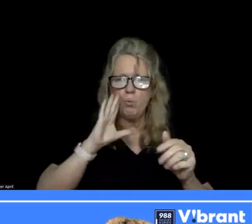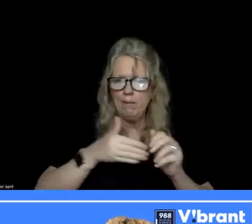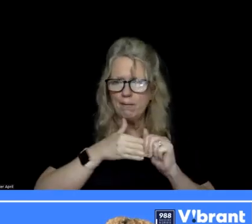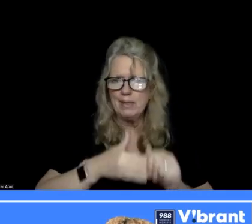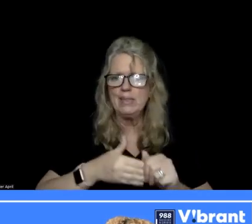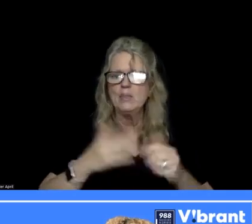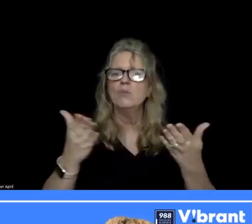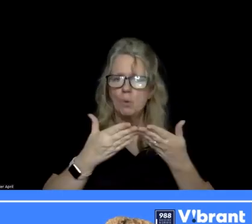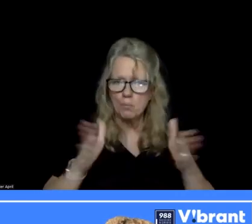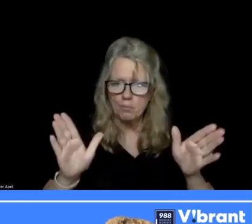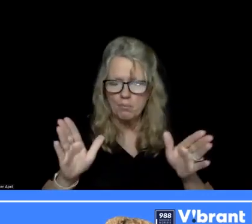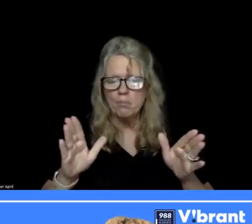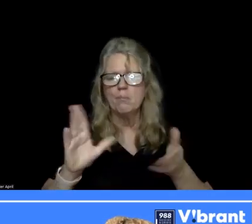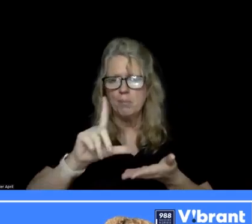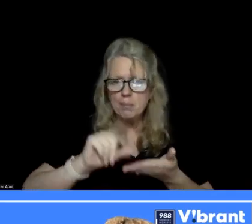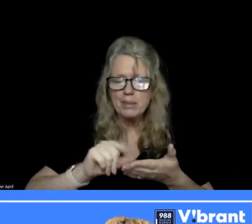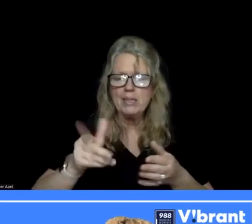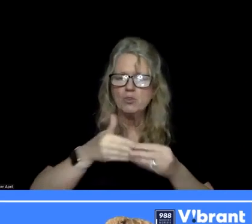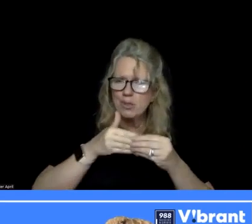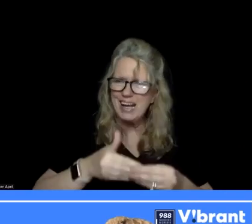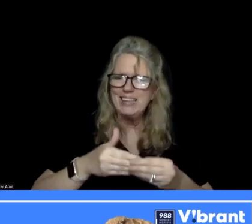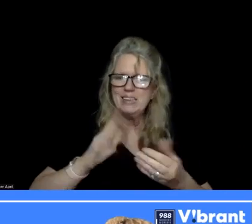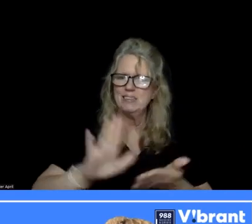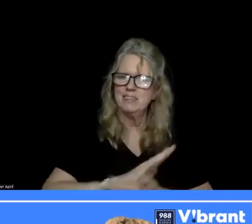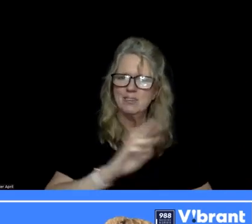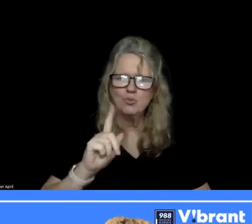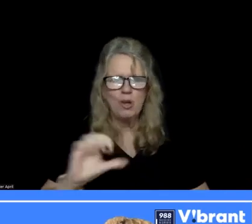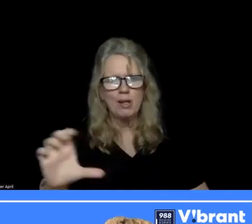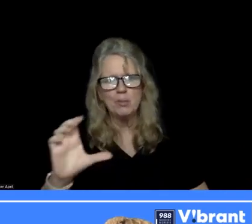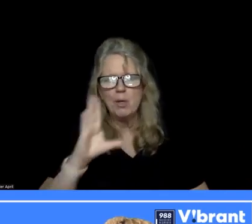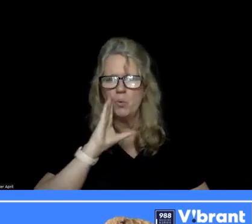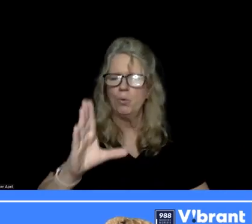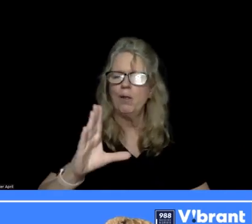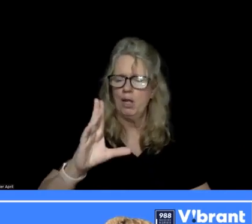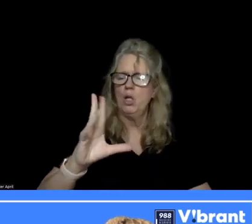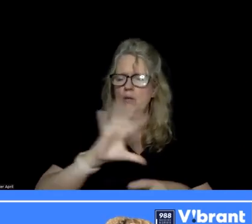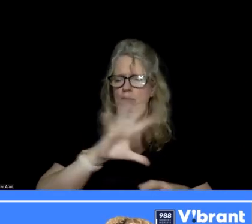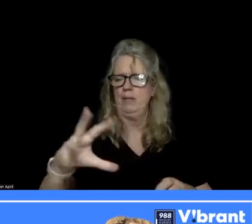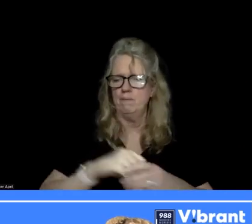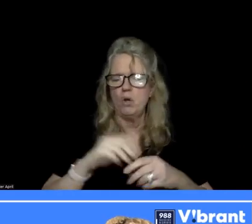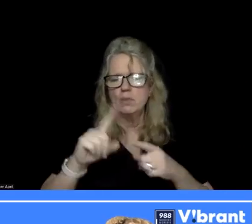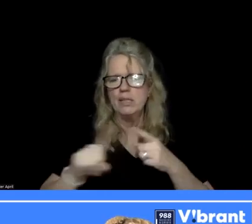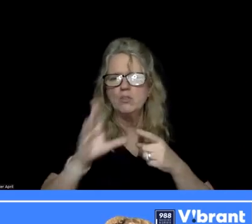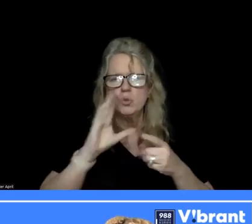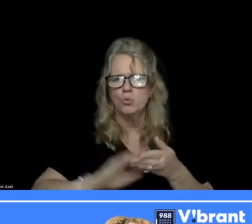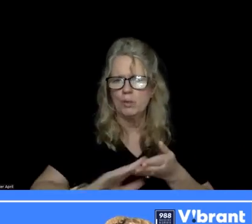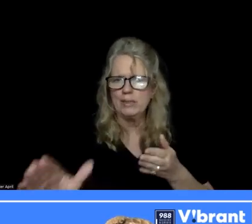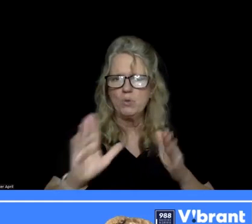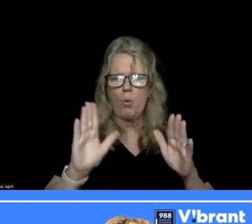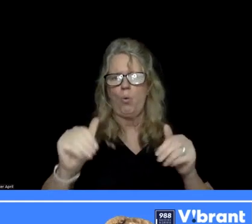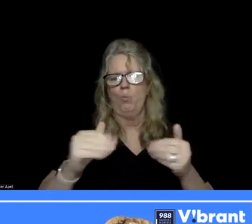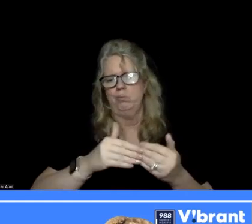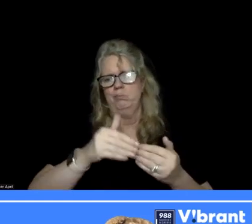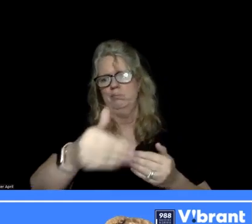a publication or guidance document that SAMHSA will be involved in releasing, hopefully over the